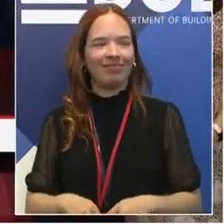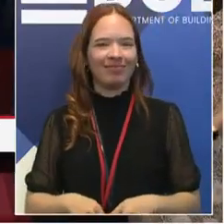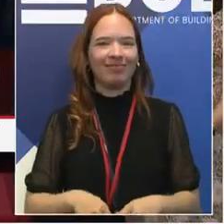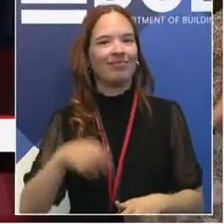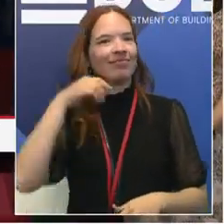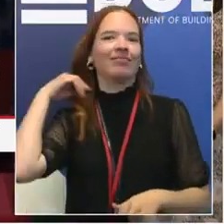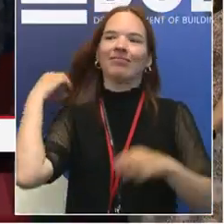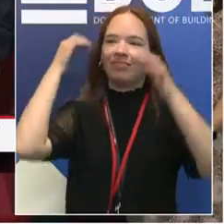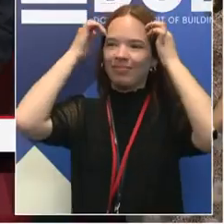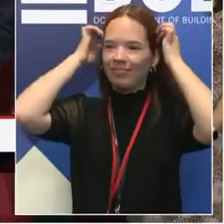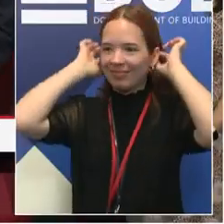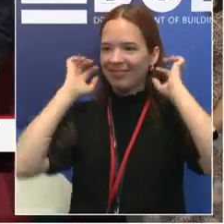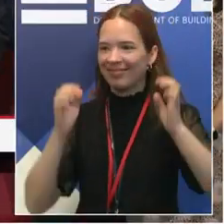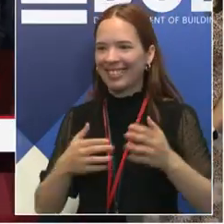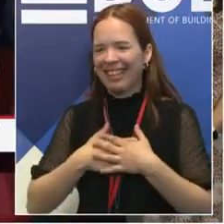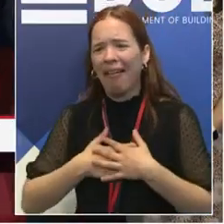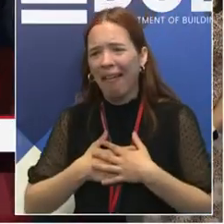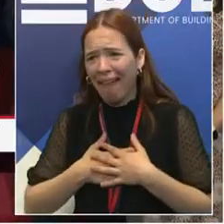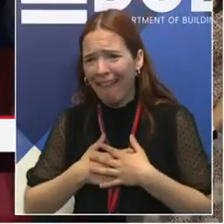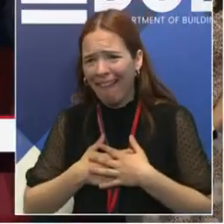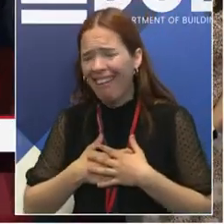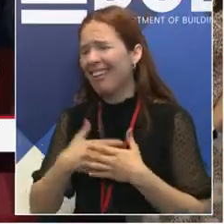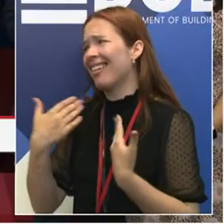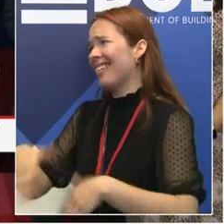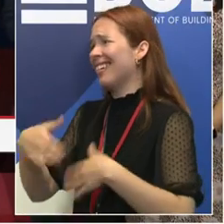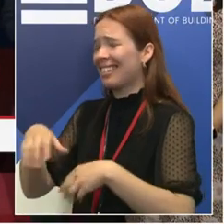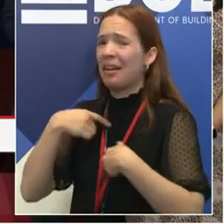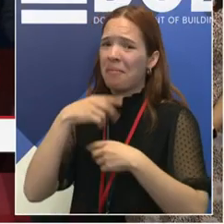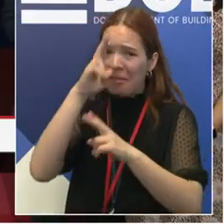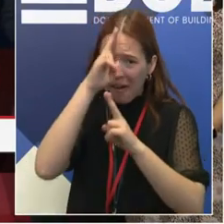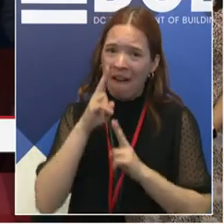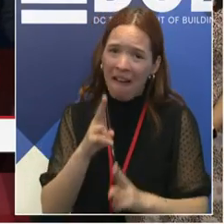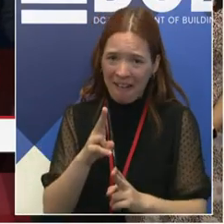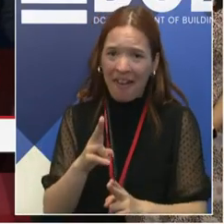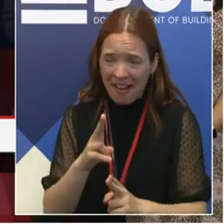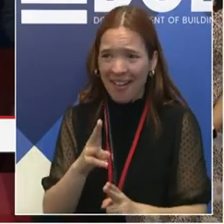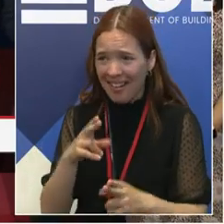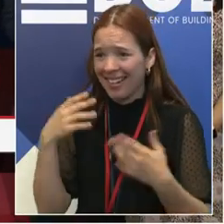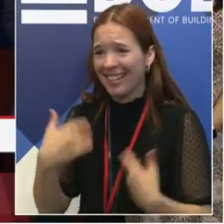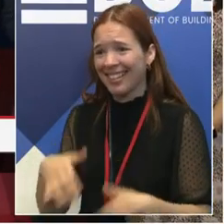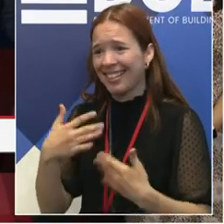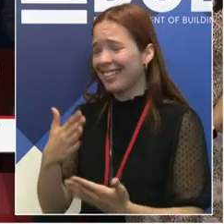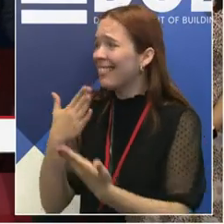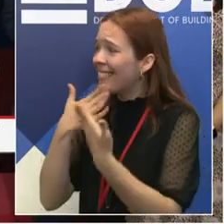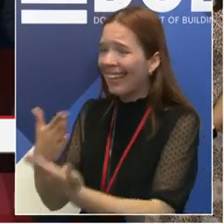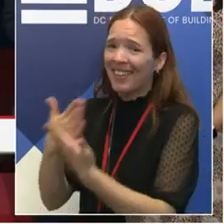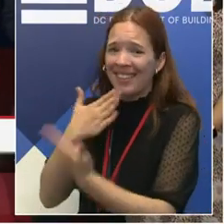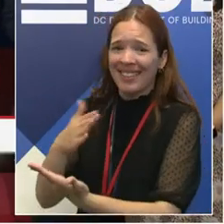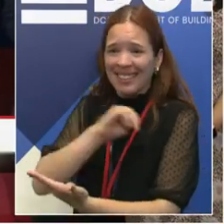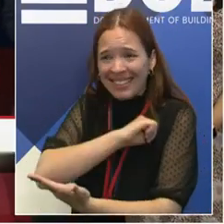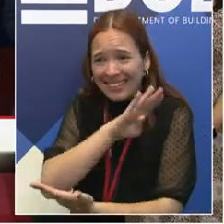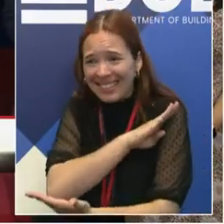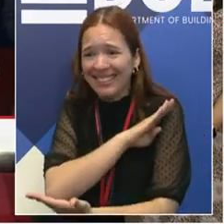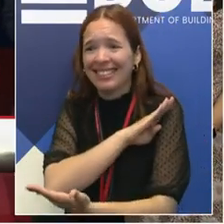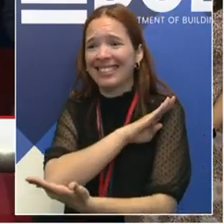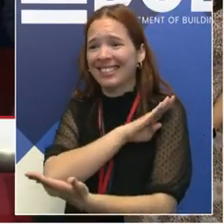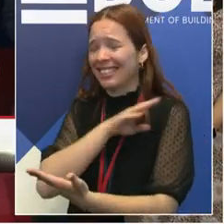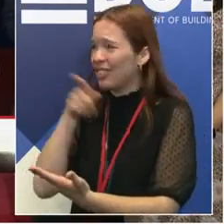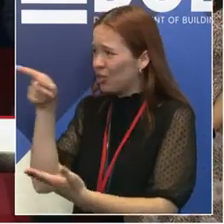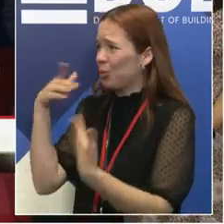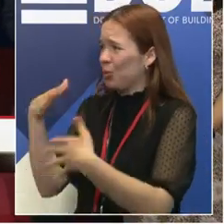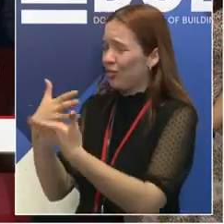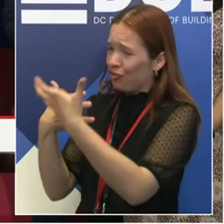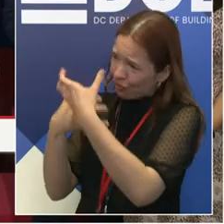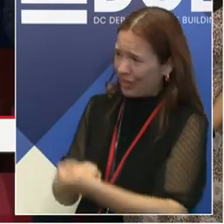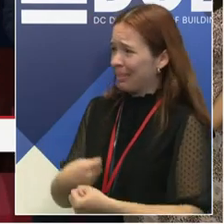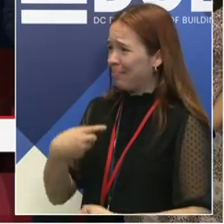you. What a pleasure. What a pleasure. I want to thank Mayor Bowser for entrusting me with this challenge and asking me to be a part